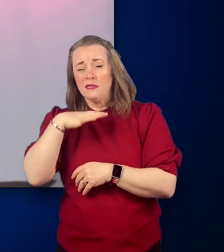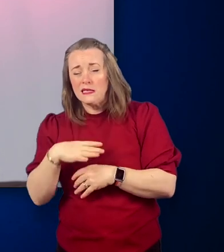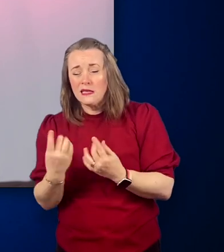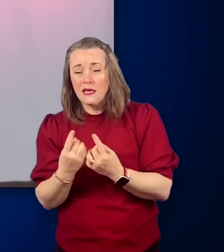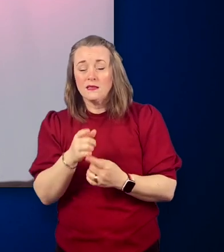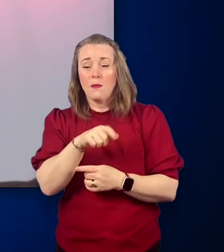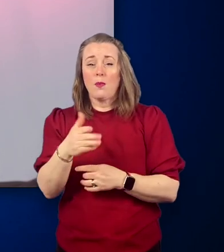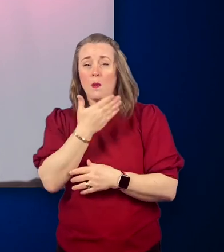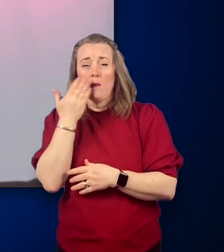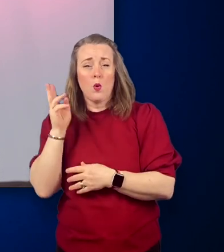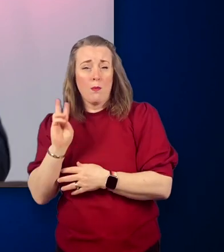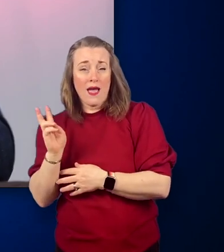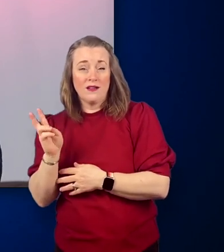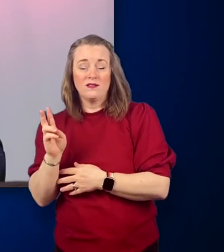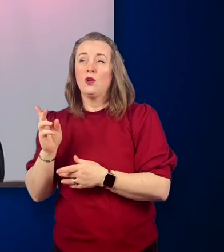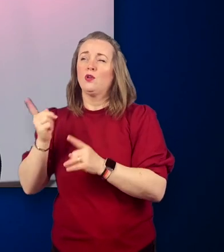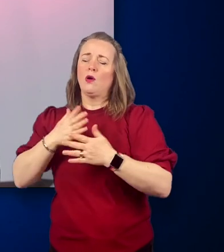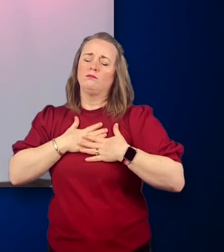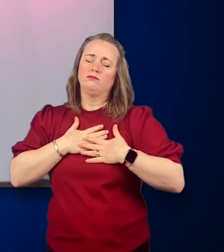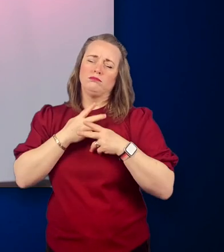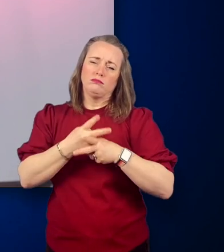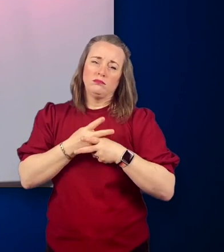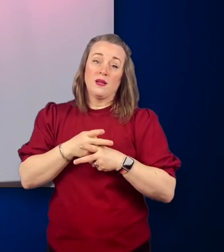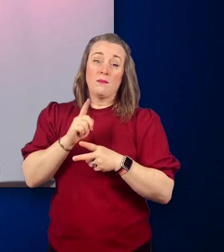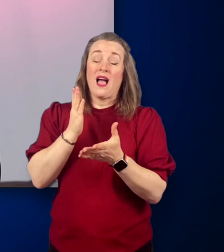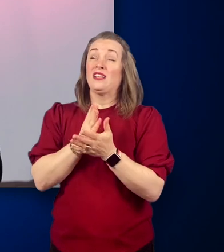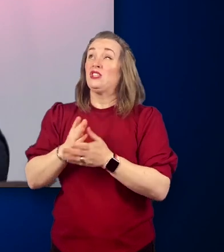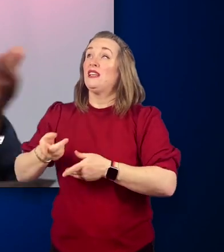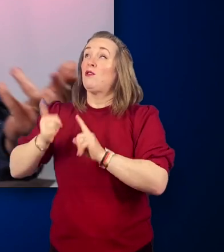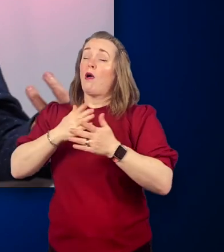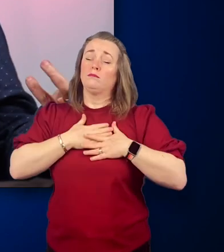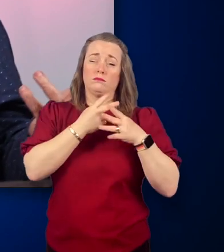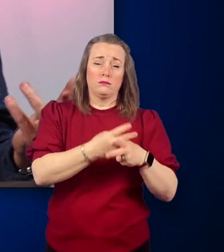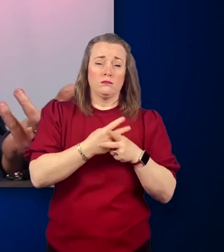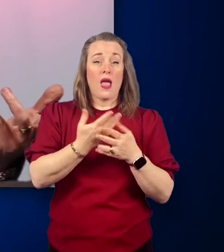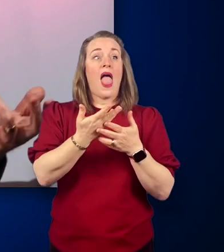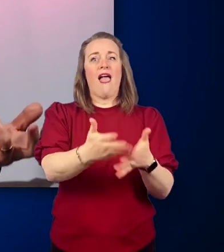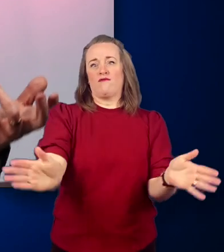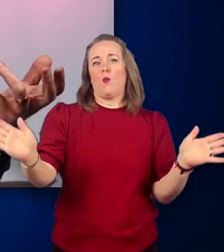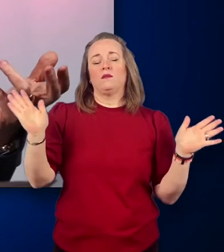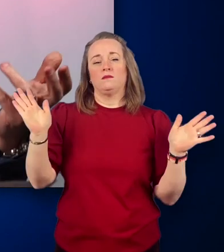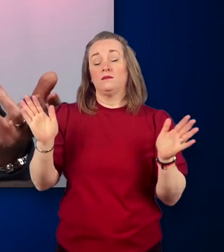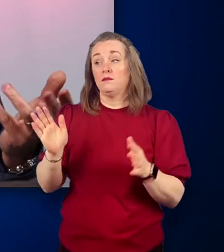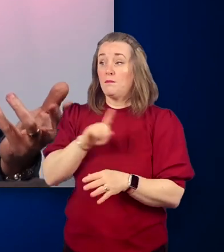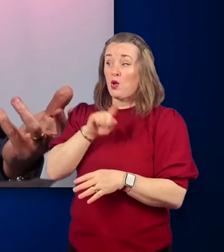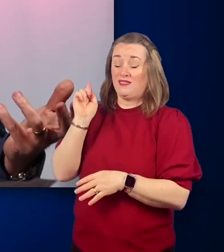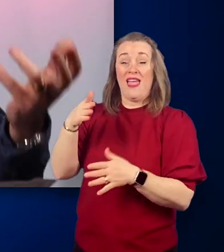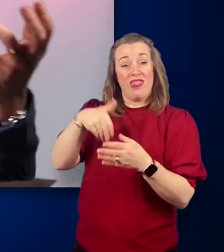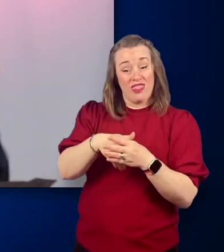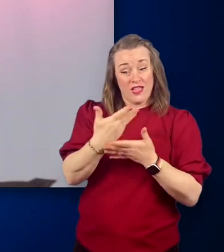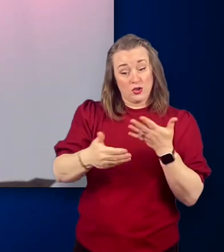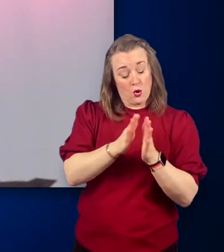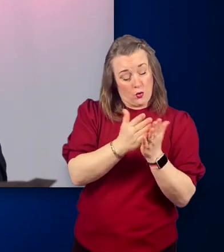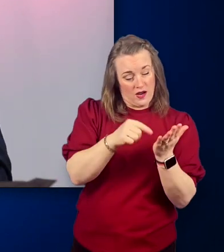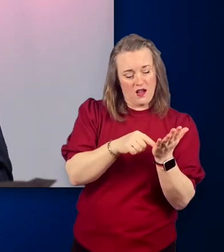special place for everyone. It's clearly this Ethiopian was very wealthy. He owned